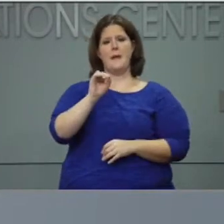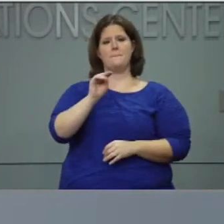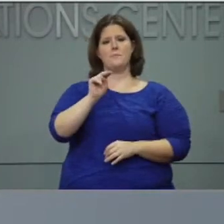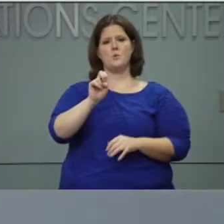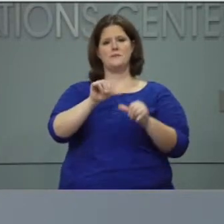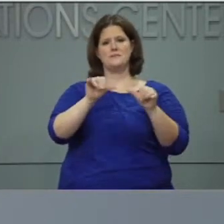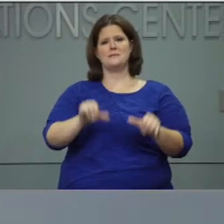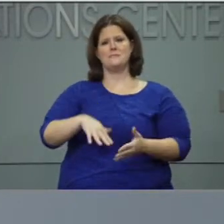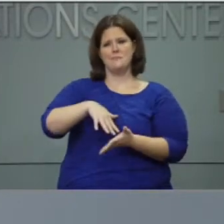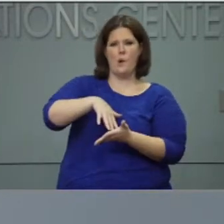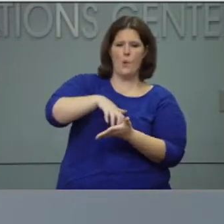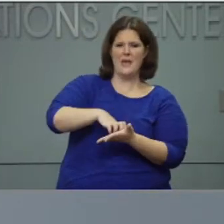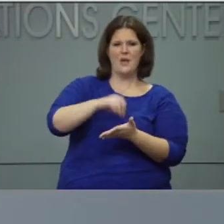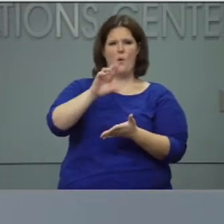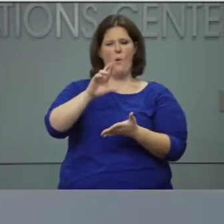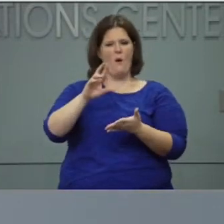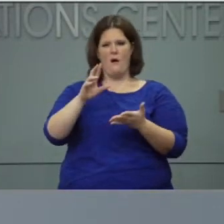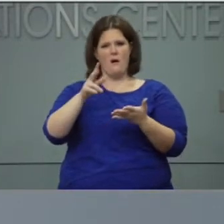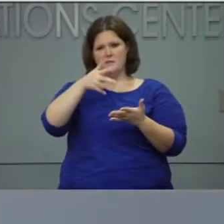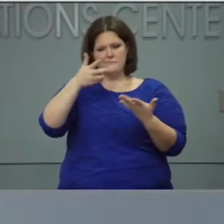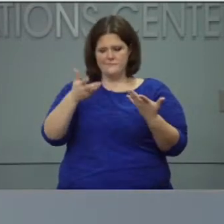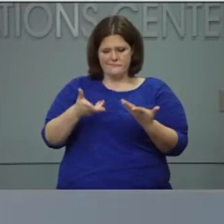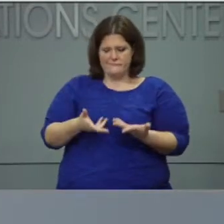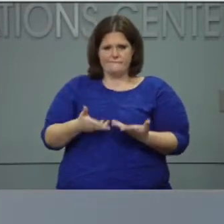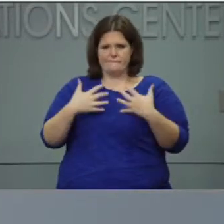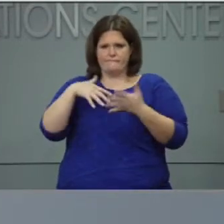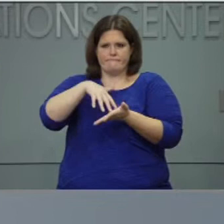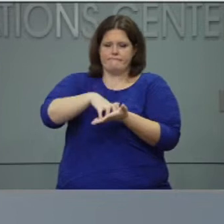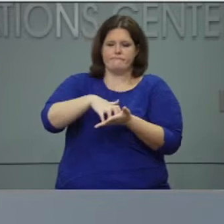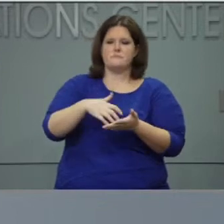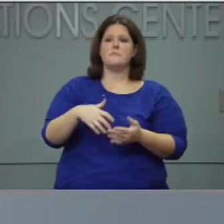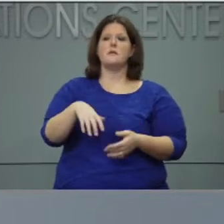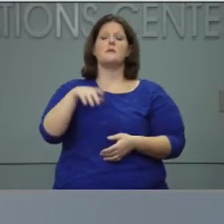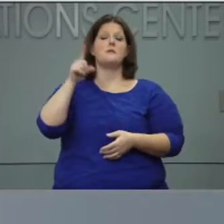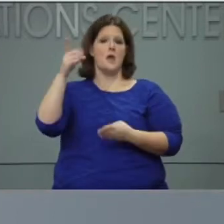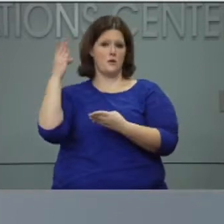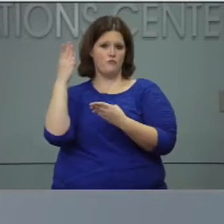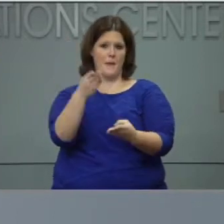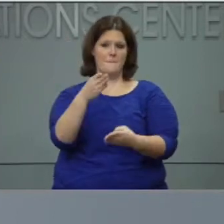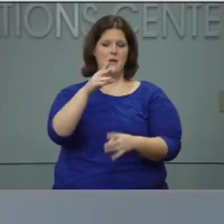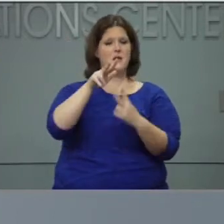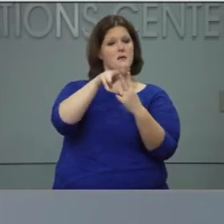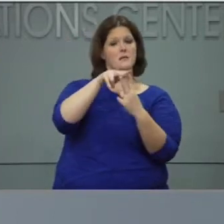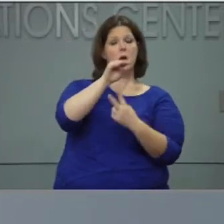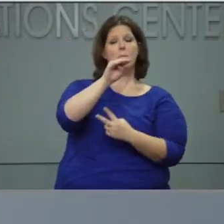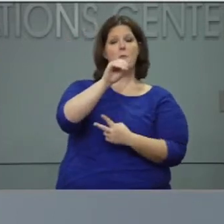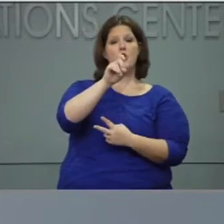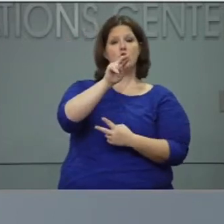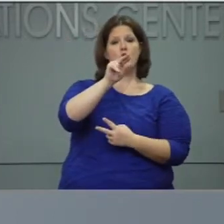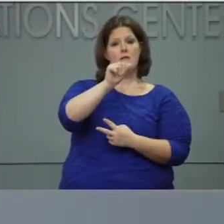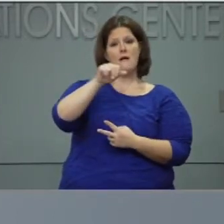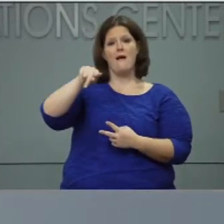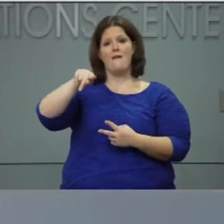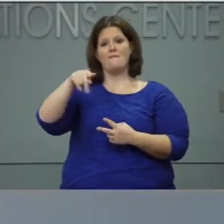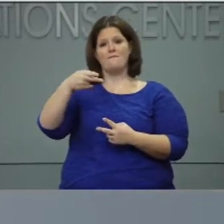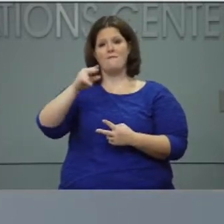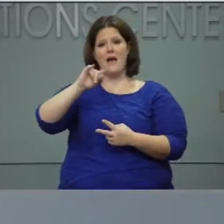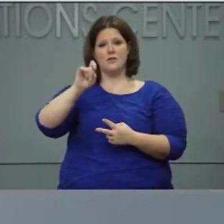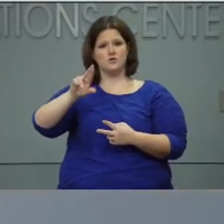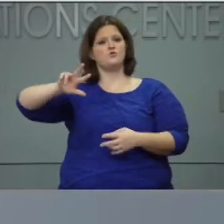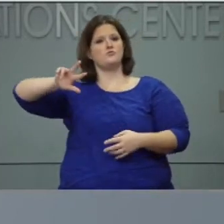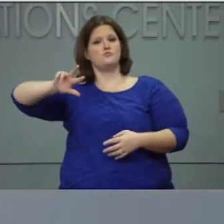you received either the Moderna or the Pfizer vaccine, that you get an additional dose for better protection from